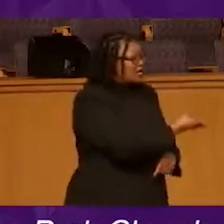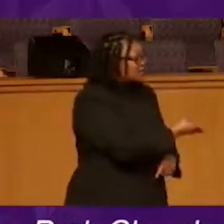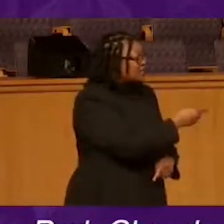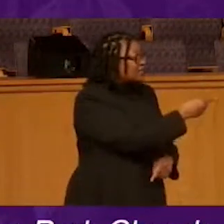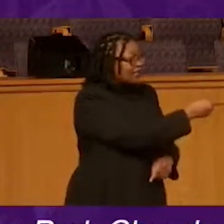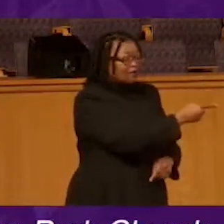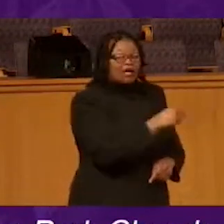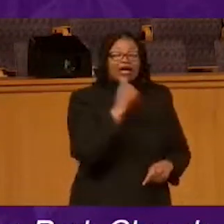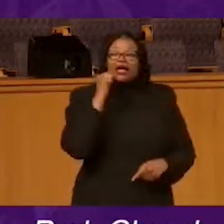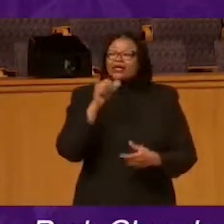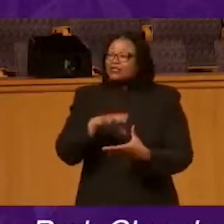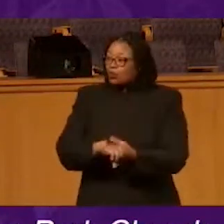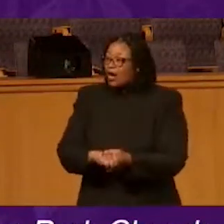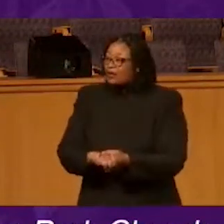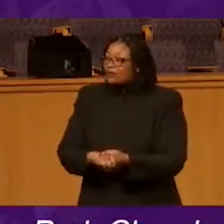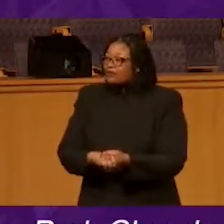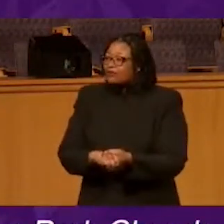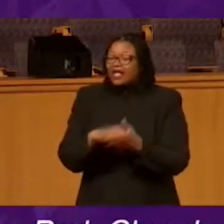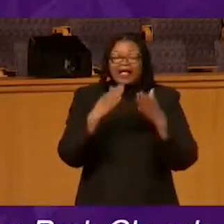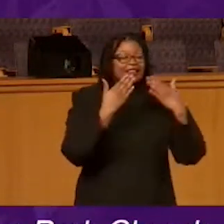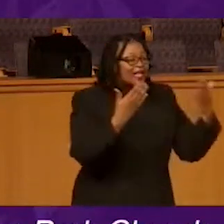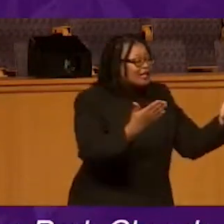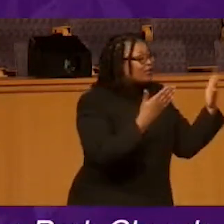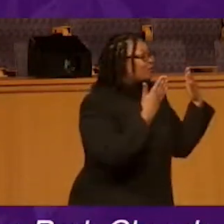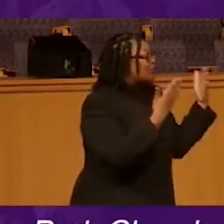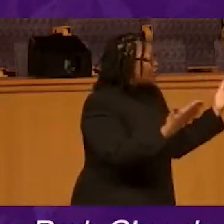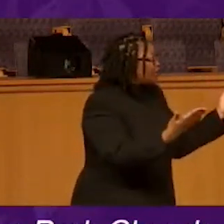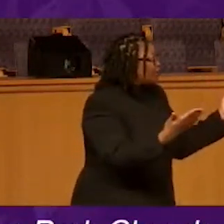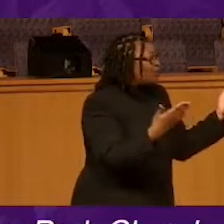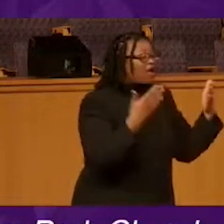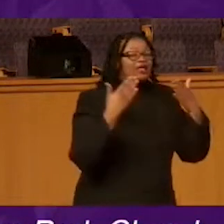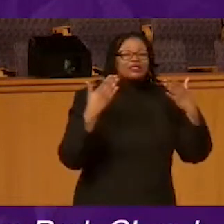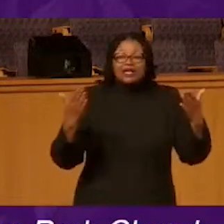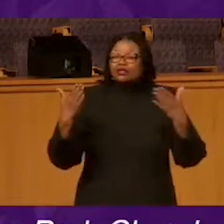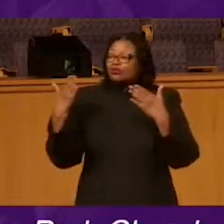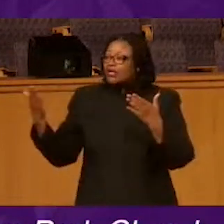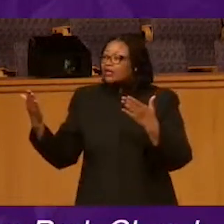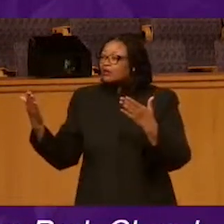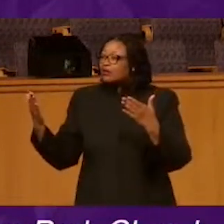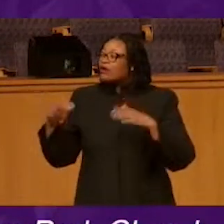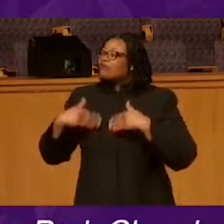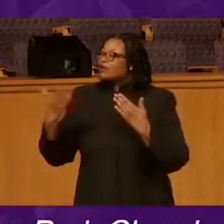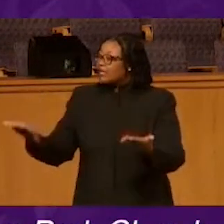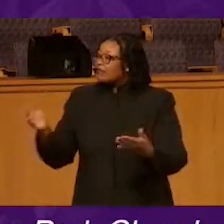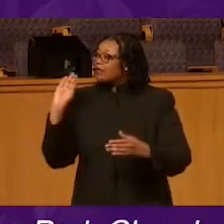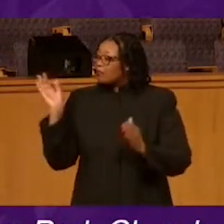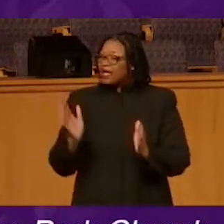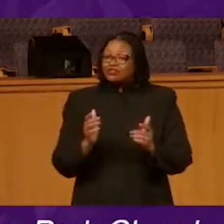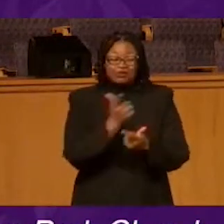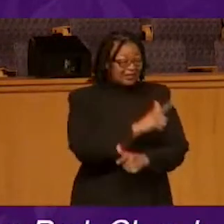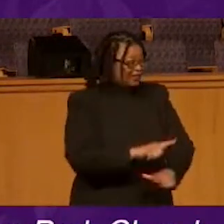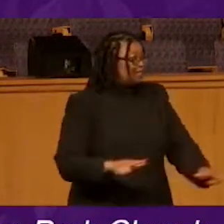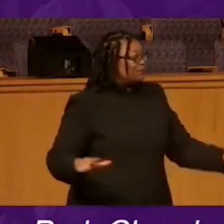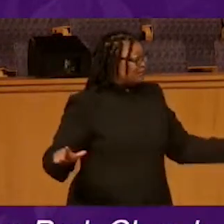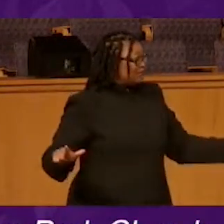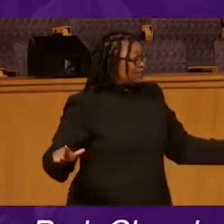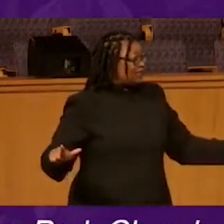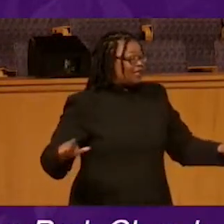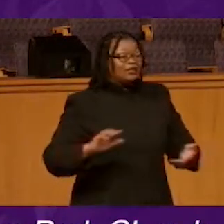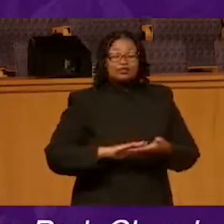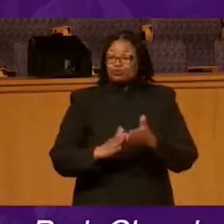my wife. Thank you. Thank you for giving me the liberty to be the